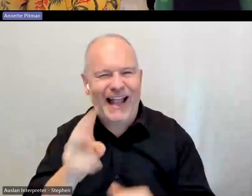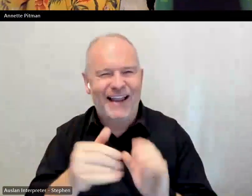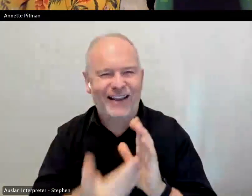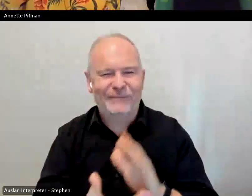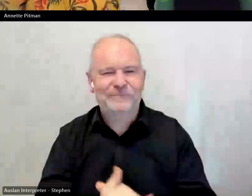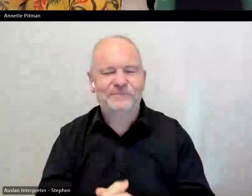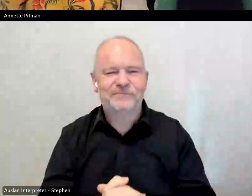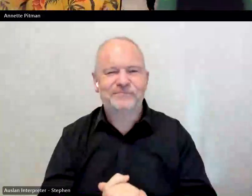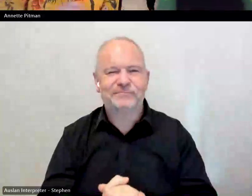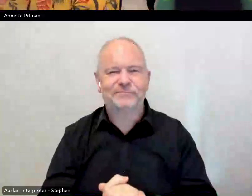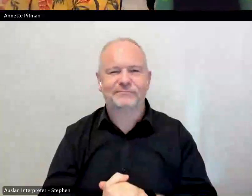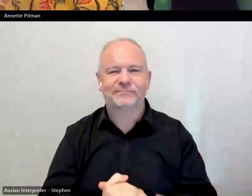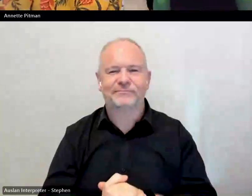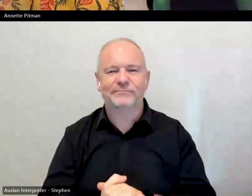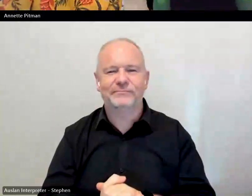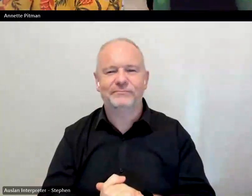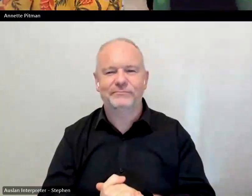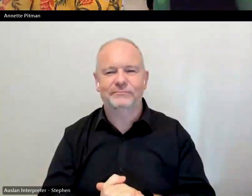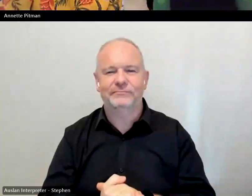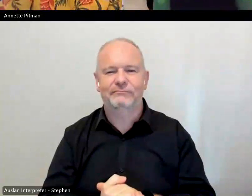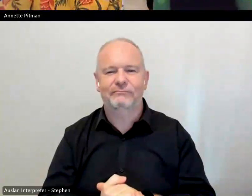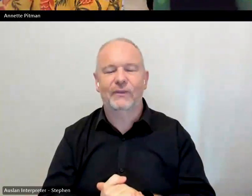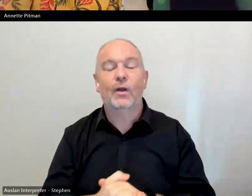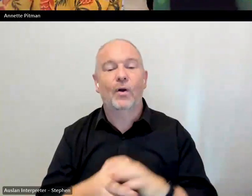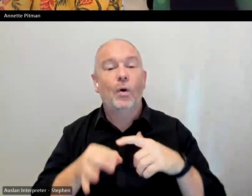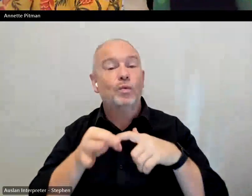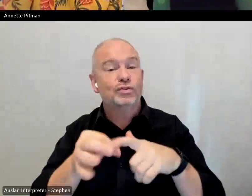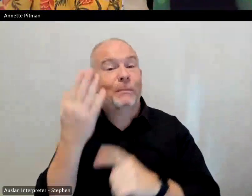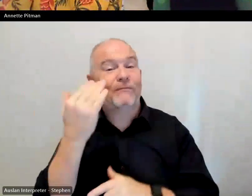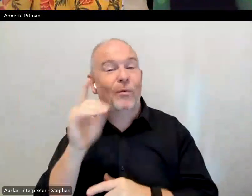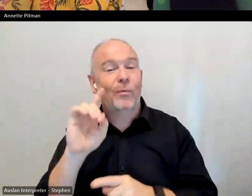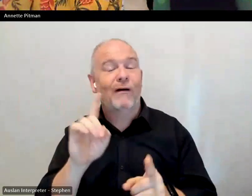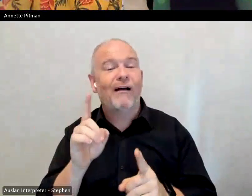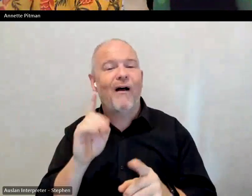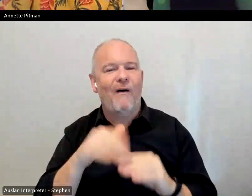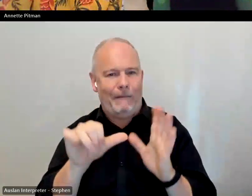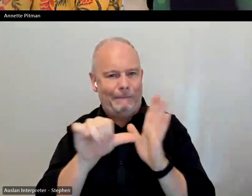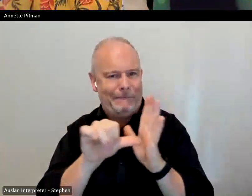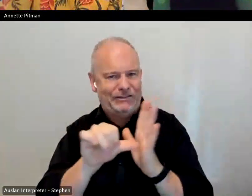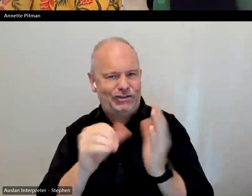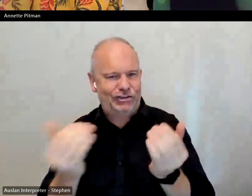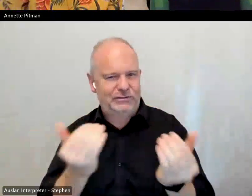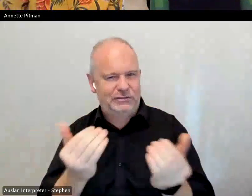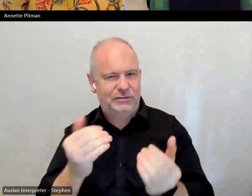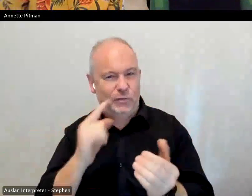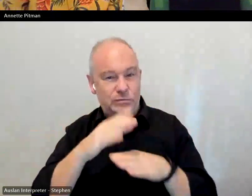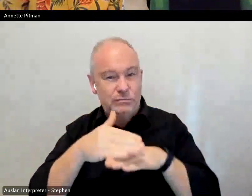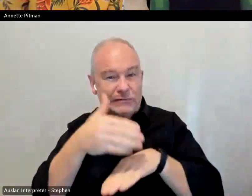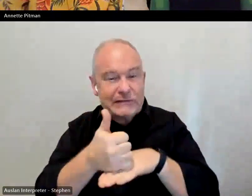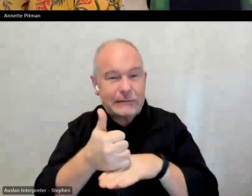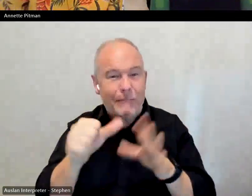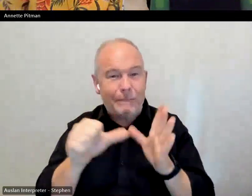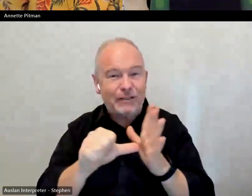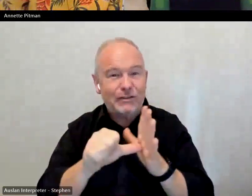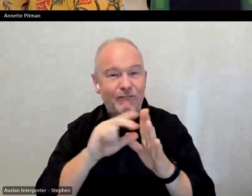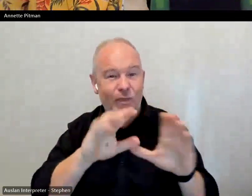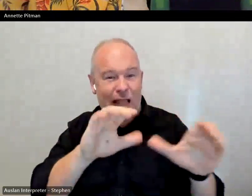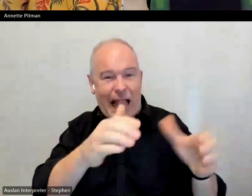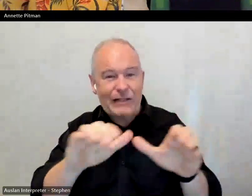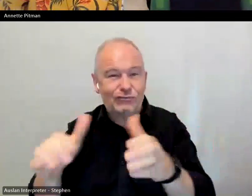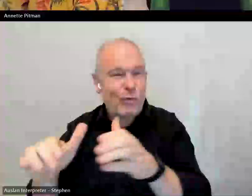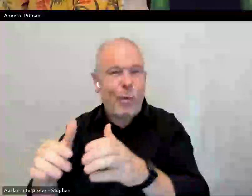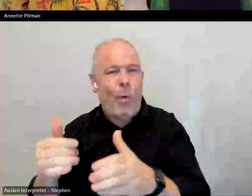Figures. So the question was just about the budget, whether they're going to be set budgets for the categories that people will